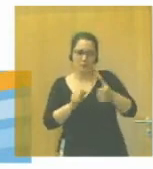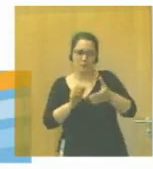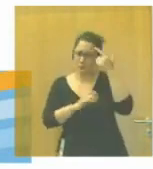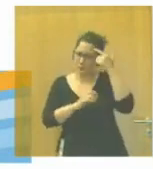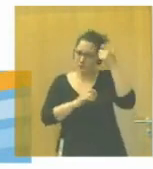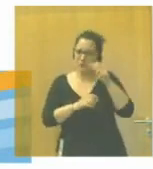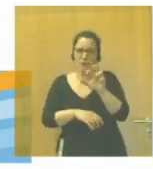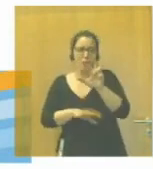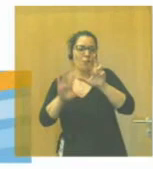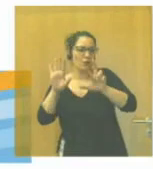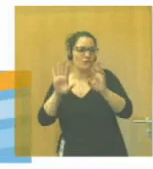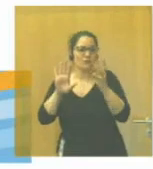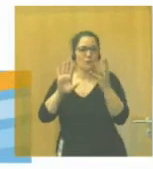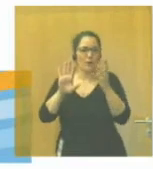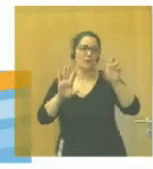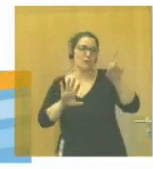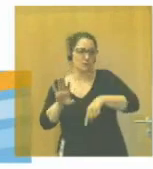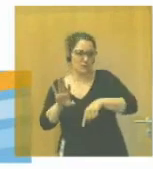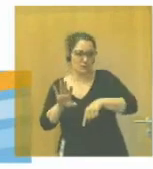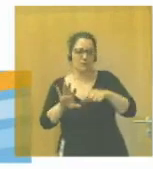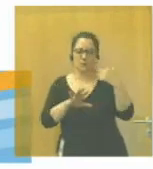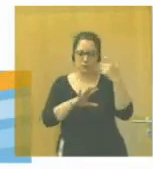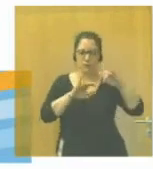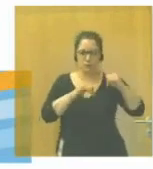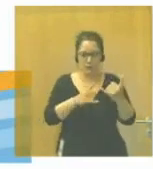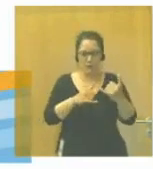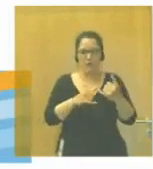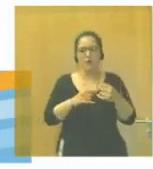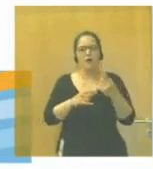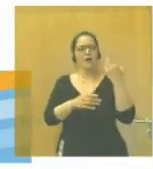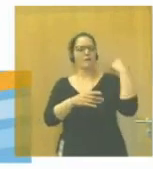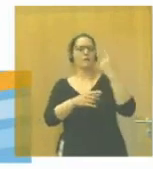death. Not always around mental health, it could be for any reason.